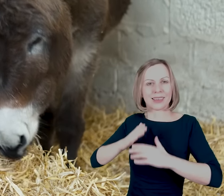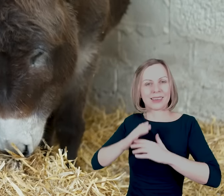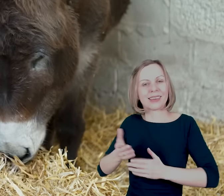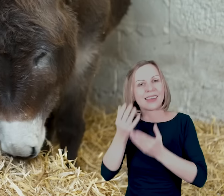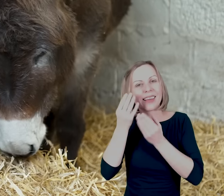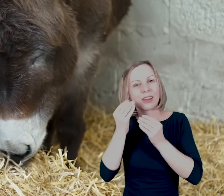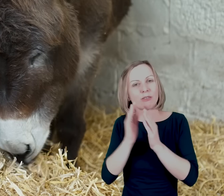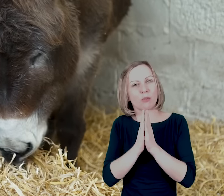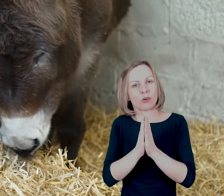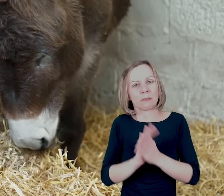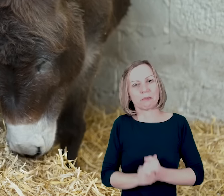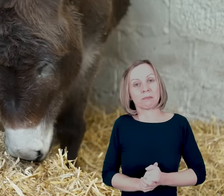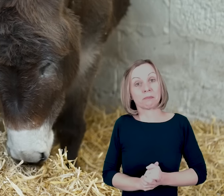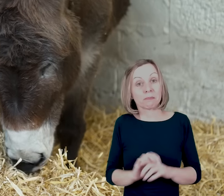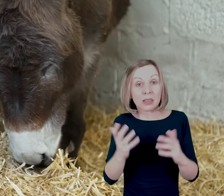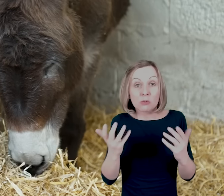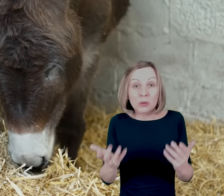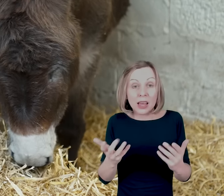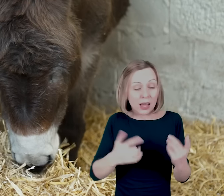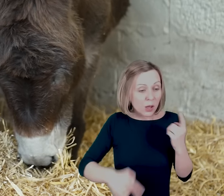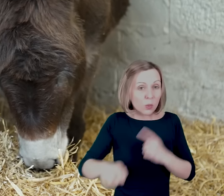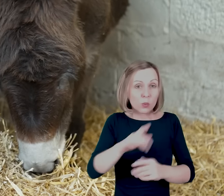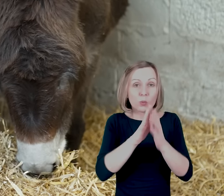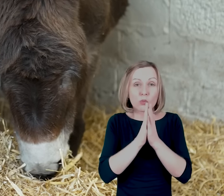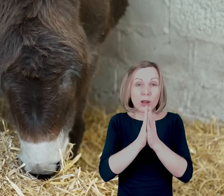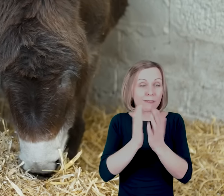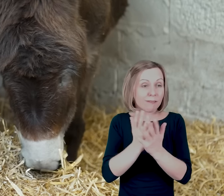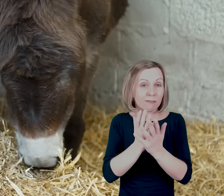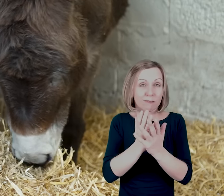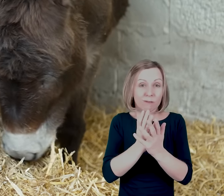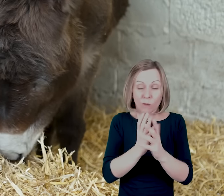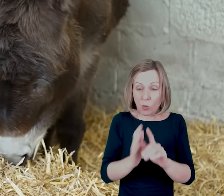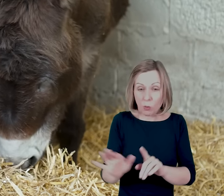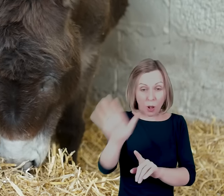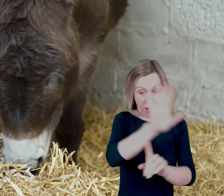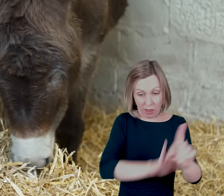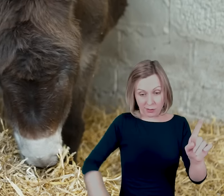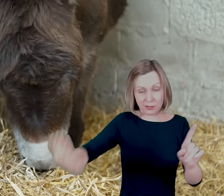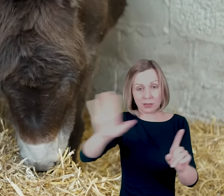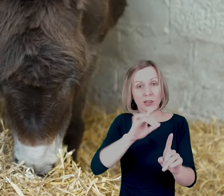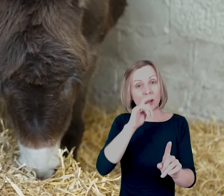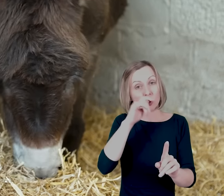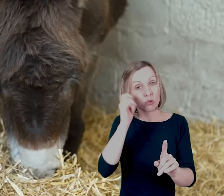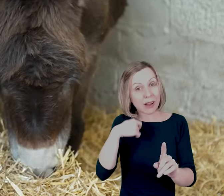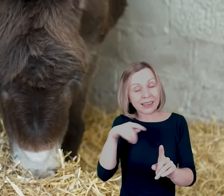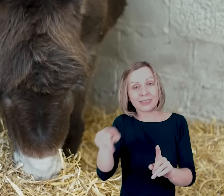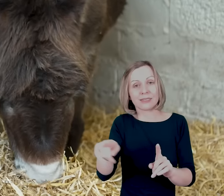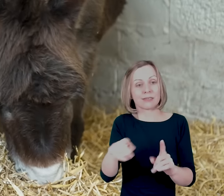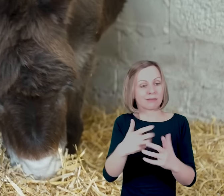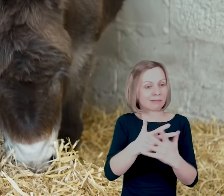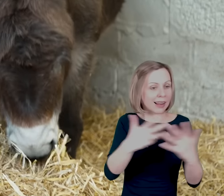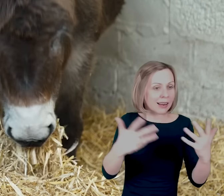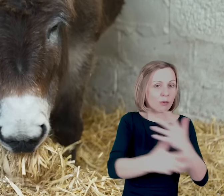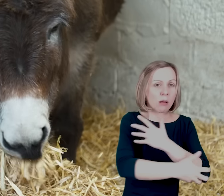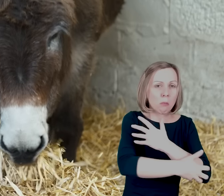our prayer. And on this day too, we pray for every part of the world. We pray for Ukraine. We pray for